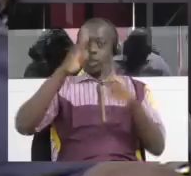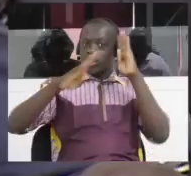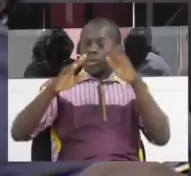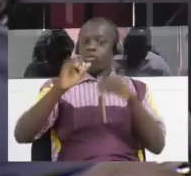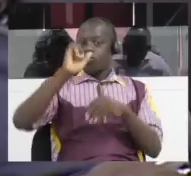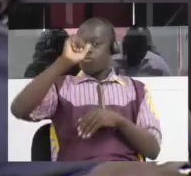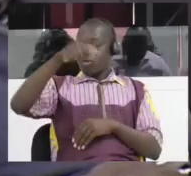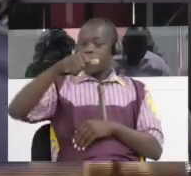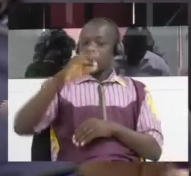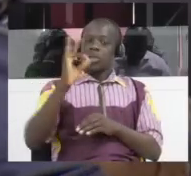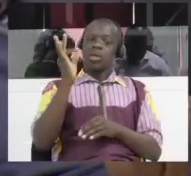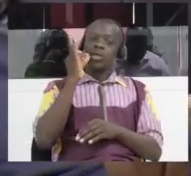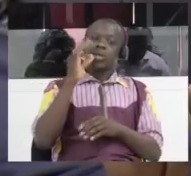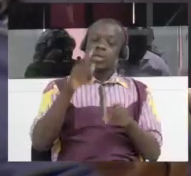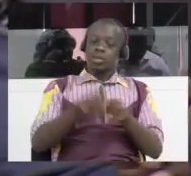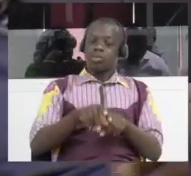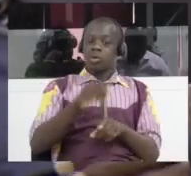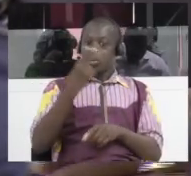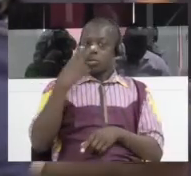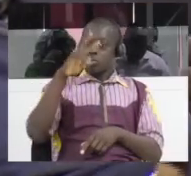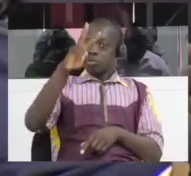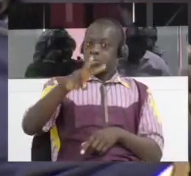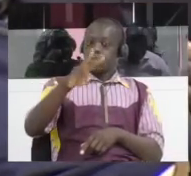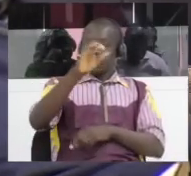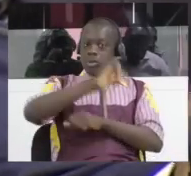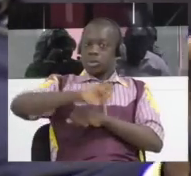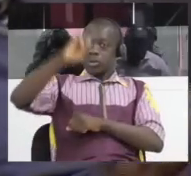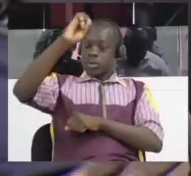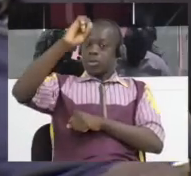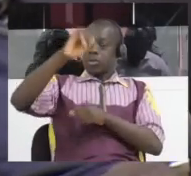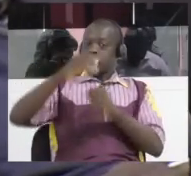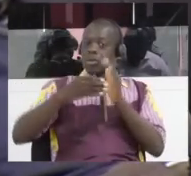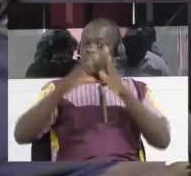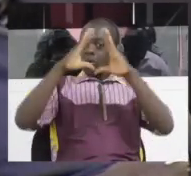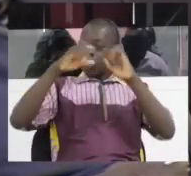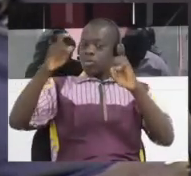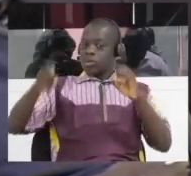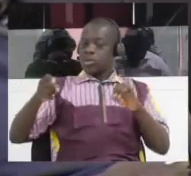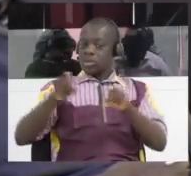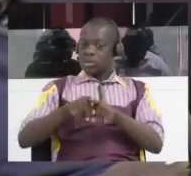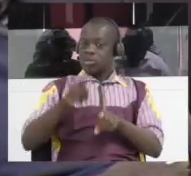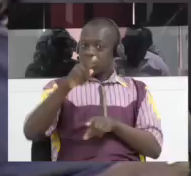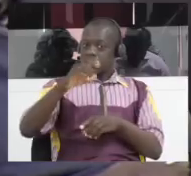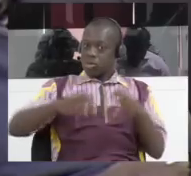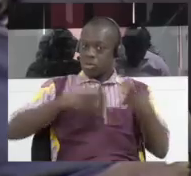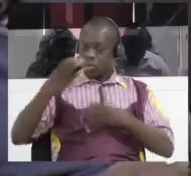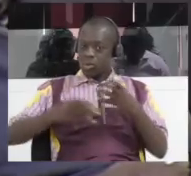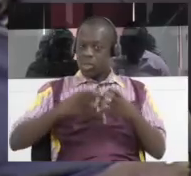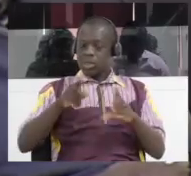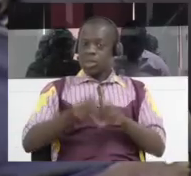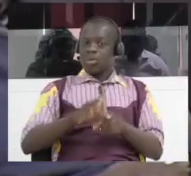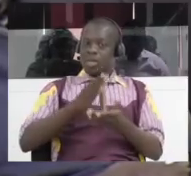very much for that answer. But in your view, as a superior officer, was that